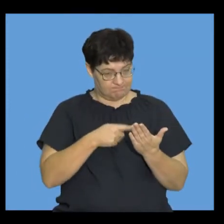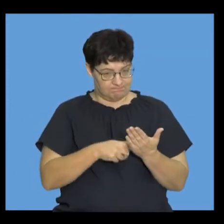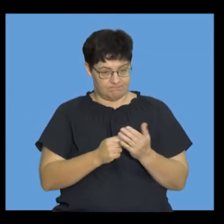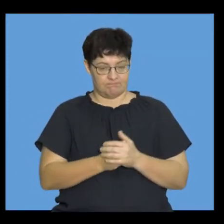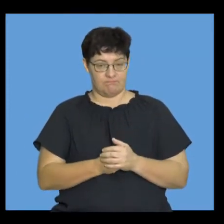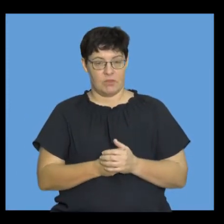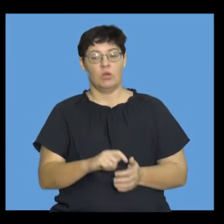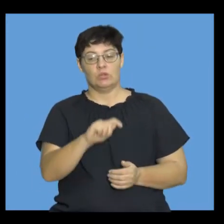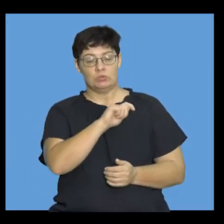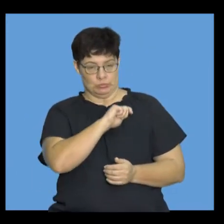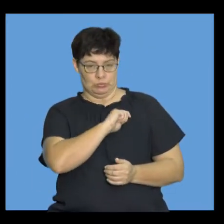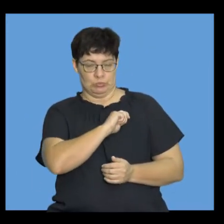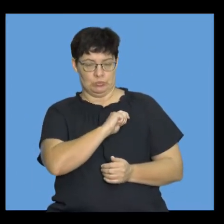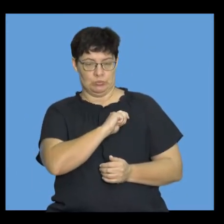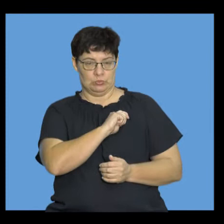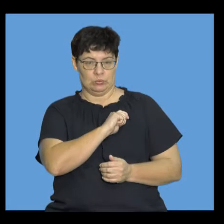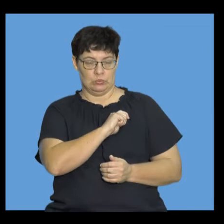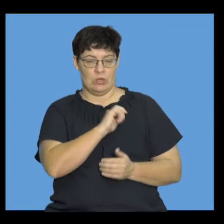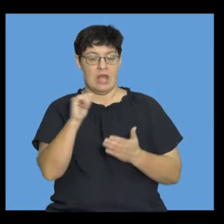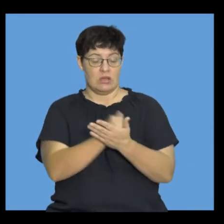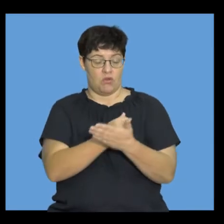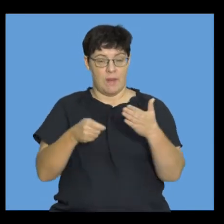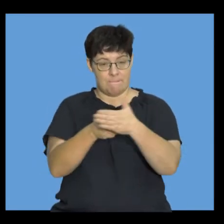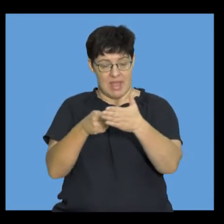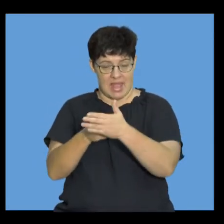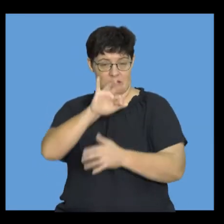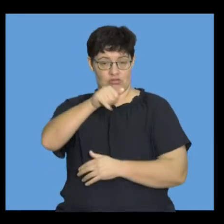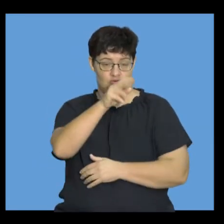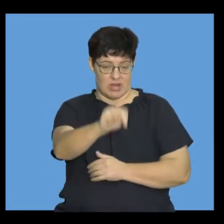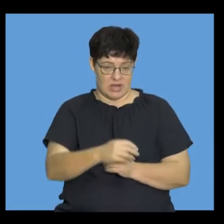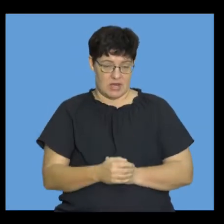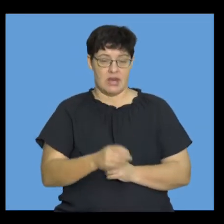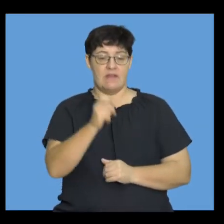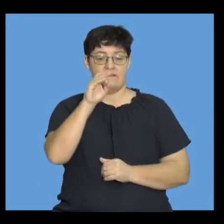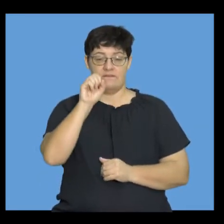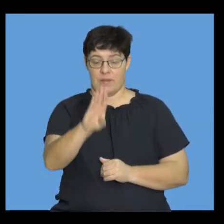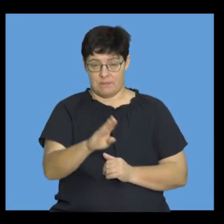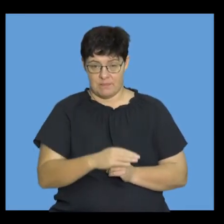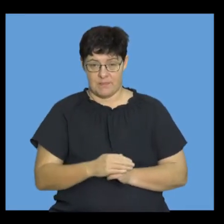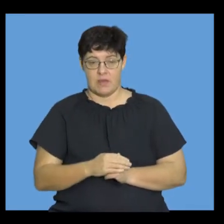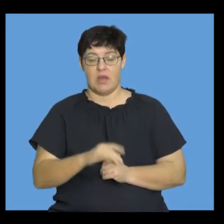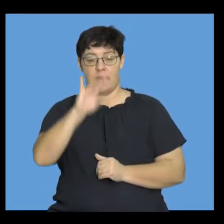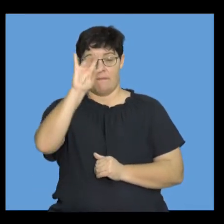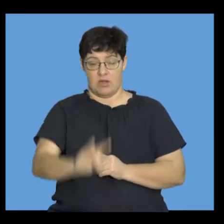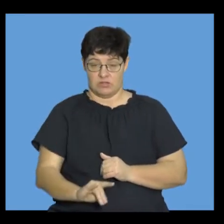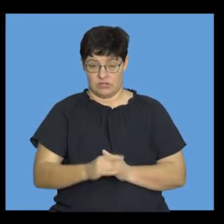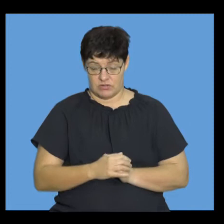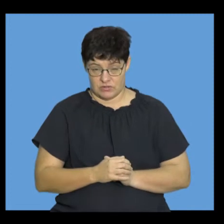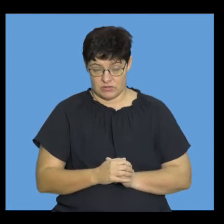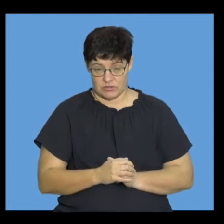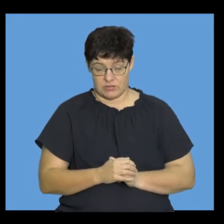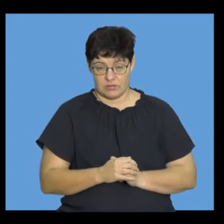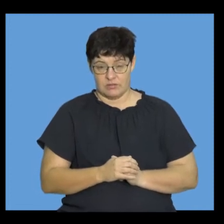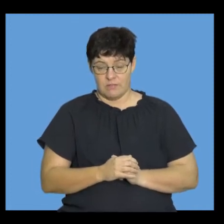actual credit purchases for January, February, and March. And there's my